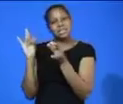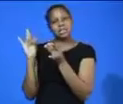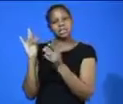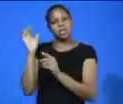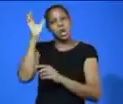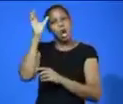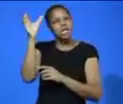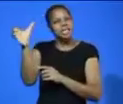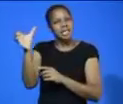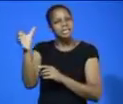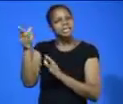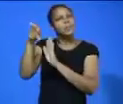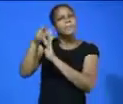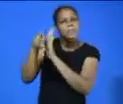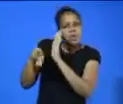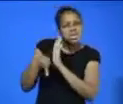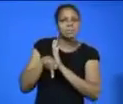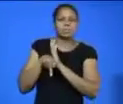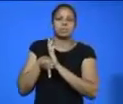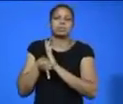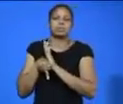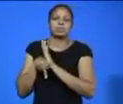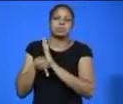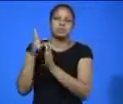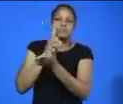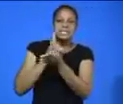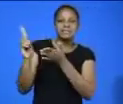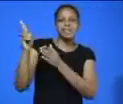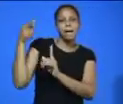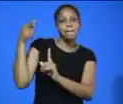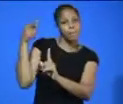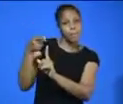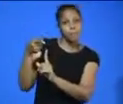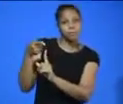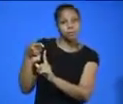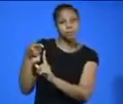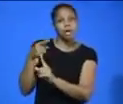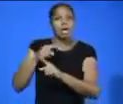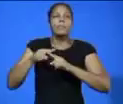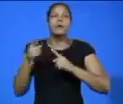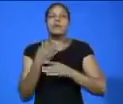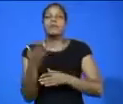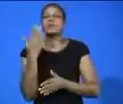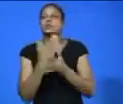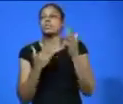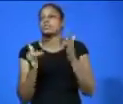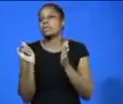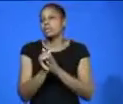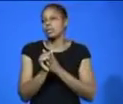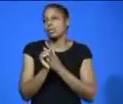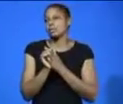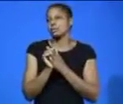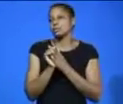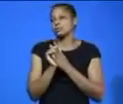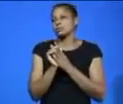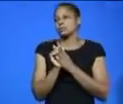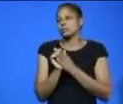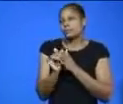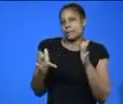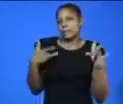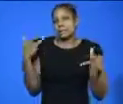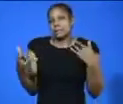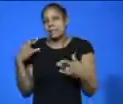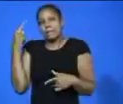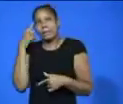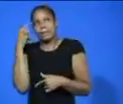context, the principle of the divine purpose. But there's something that excites my mind